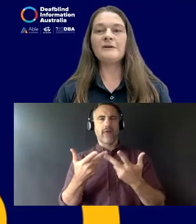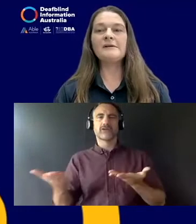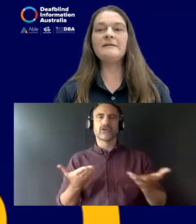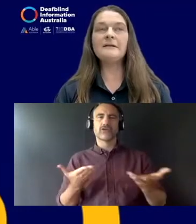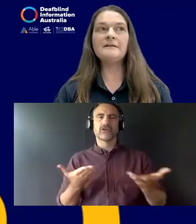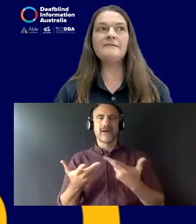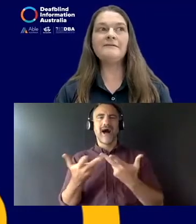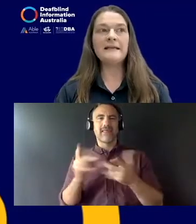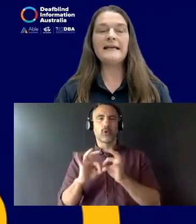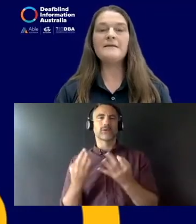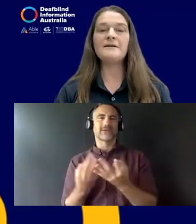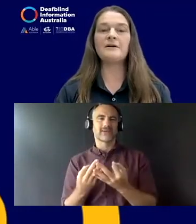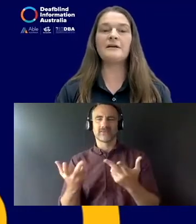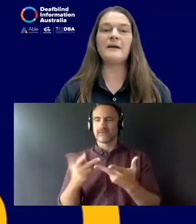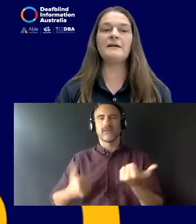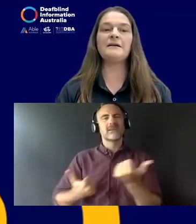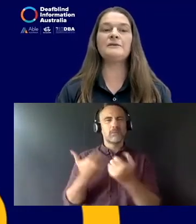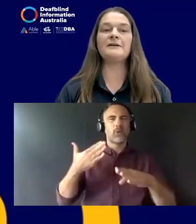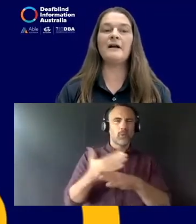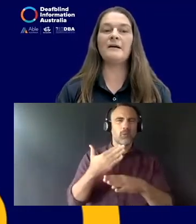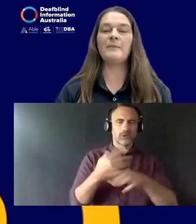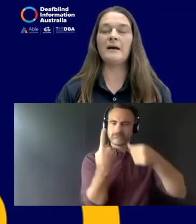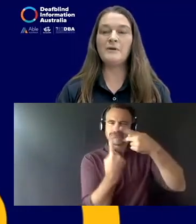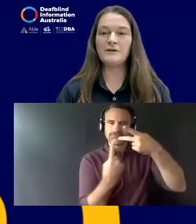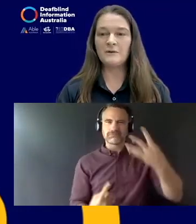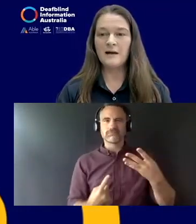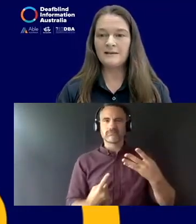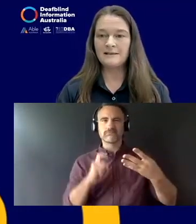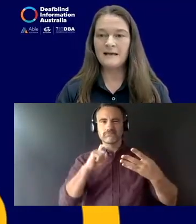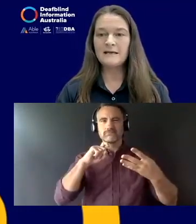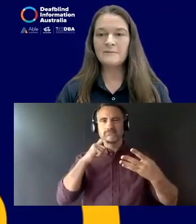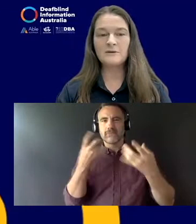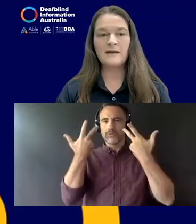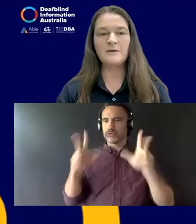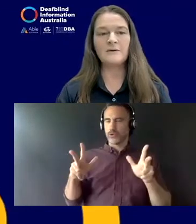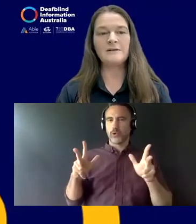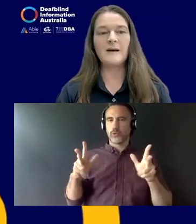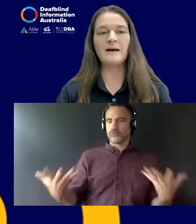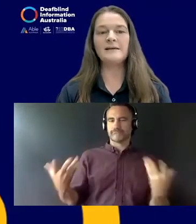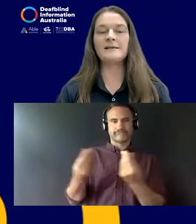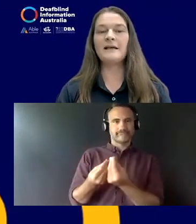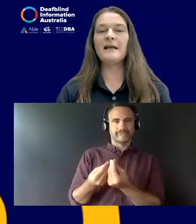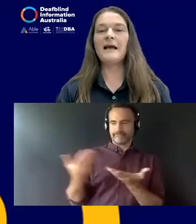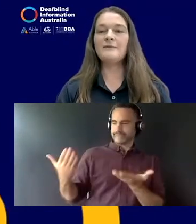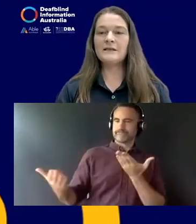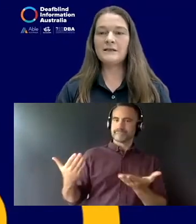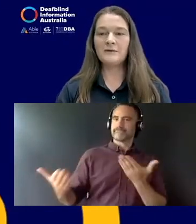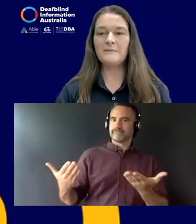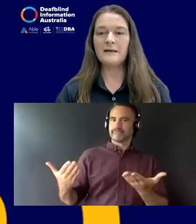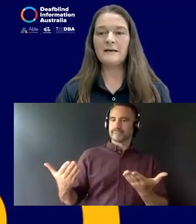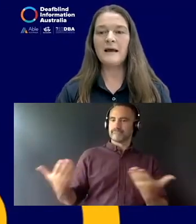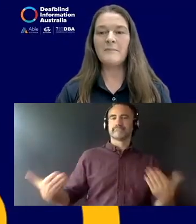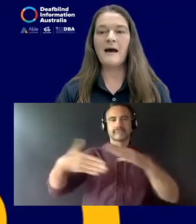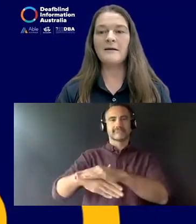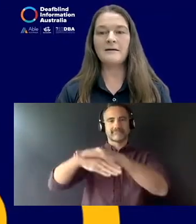through filling in the document, you'll develop a mutual understanding between all those parties and reach